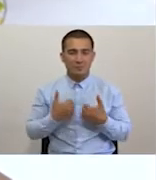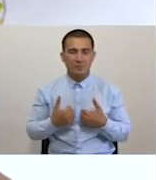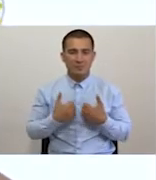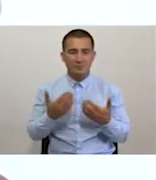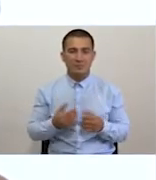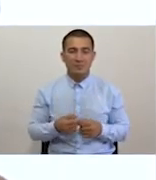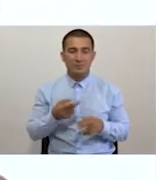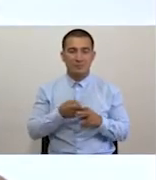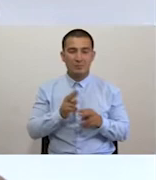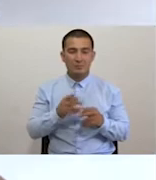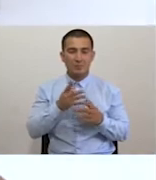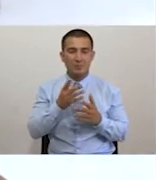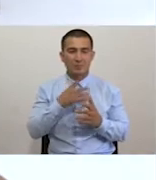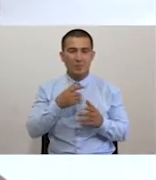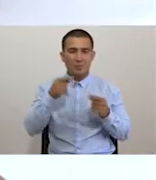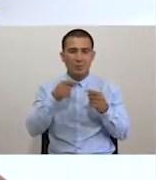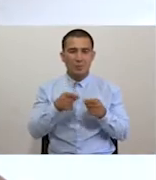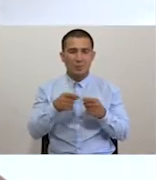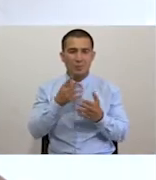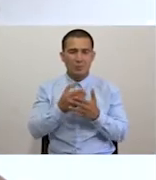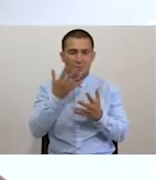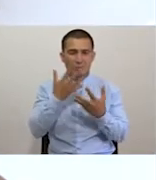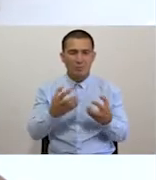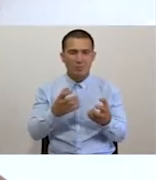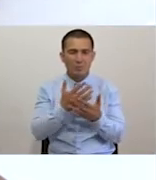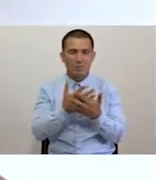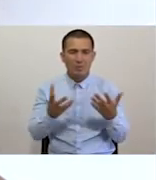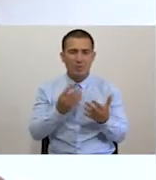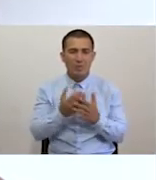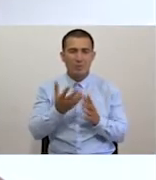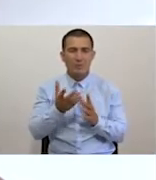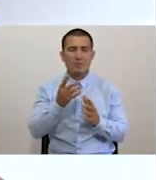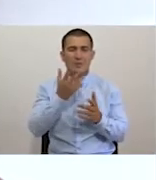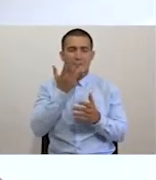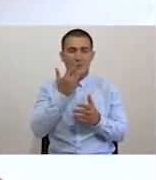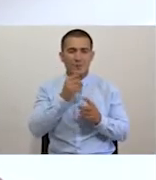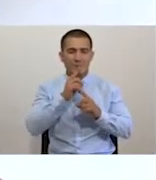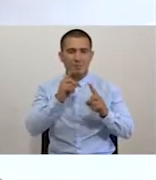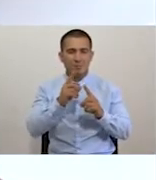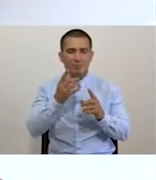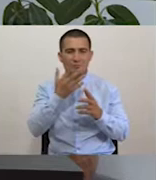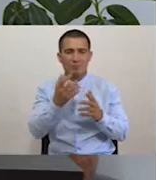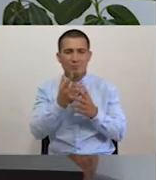Mana bunday chuqur qismda ham biroz mana shu ranglardan foydalanamiz.